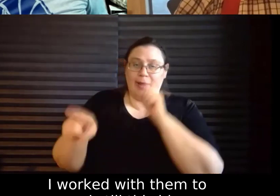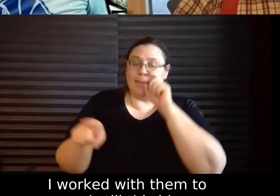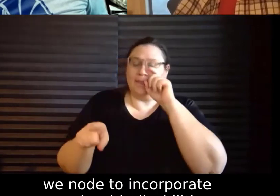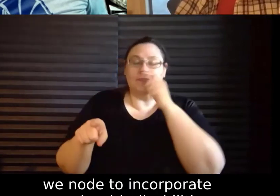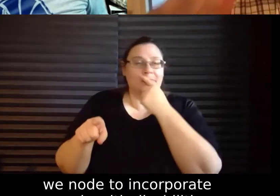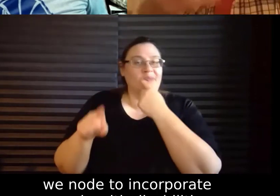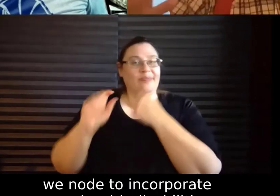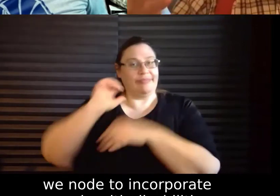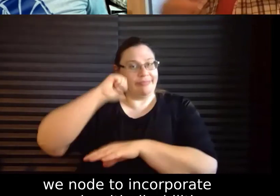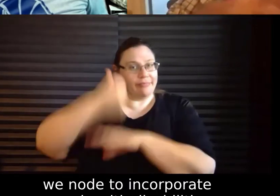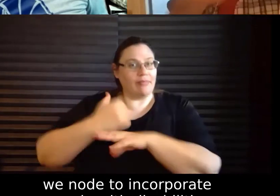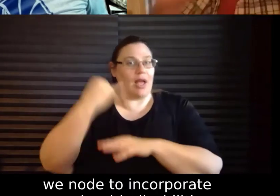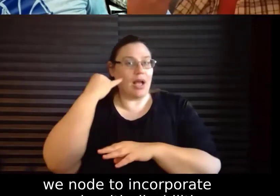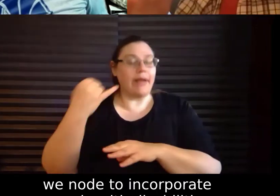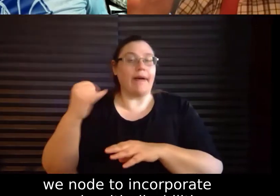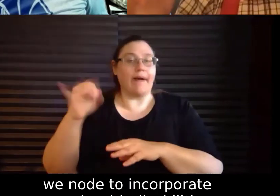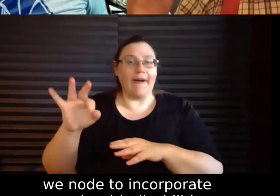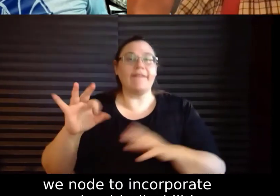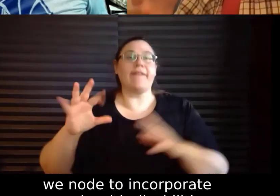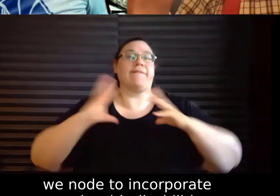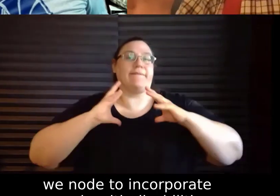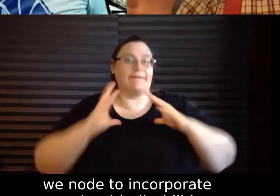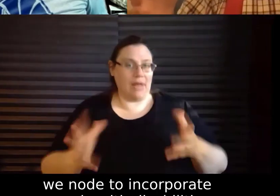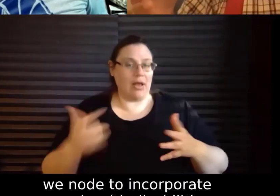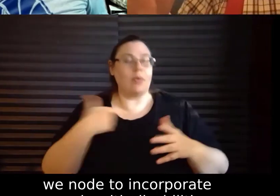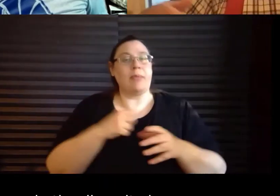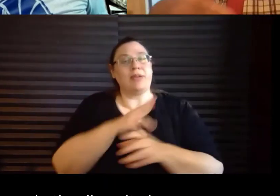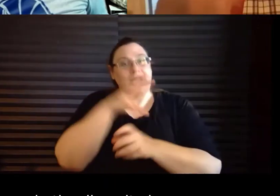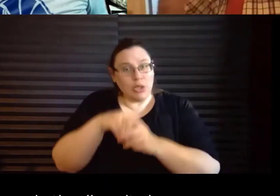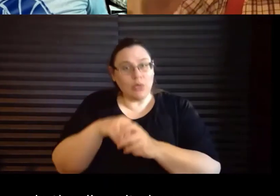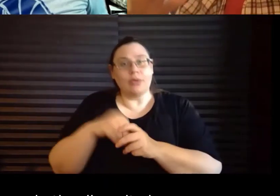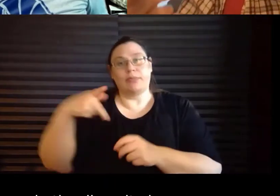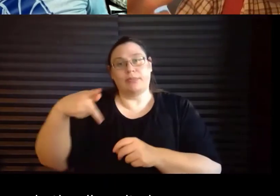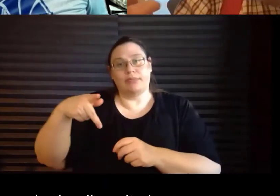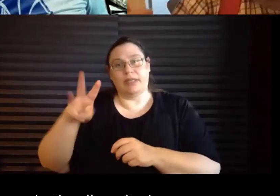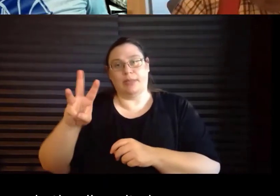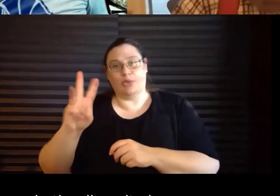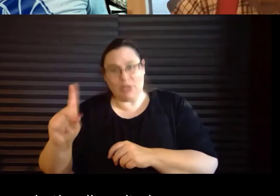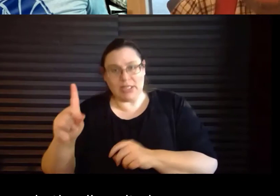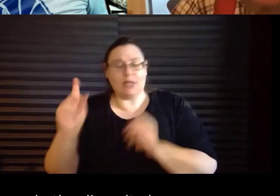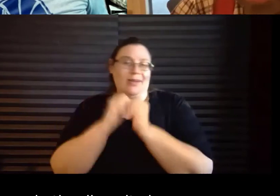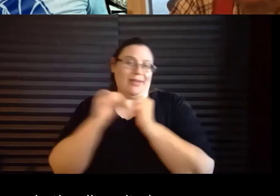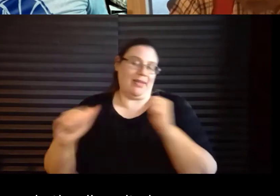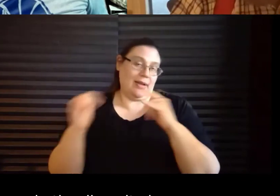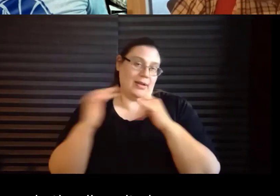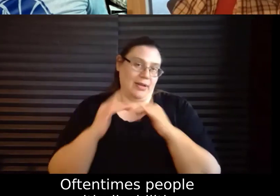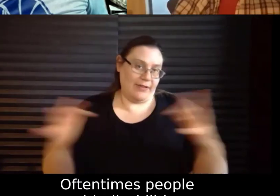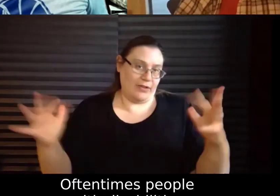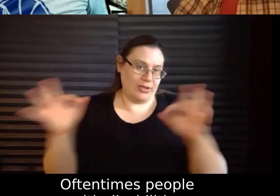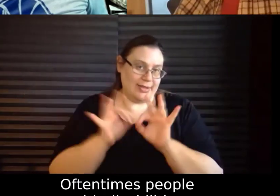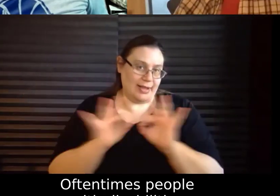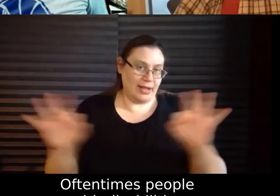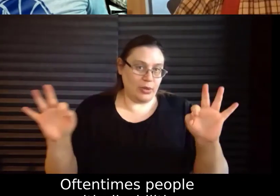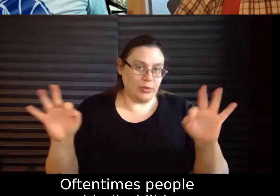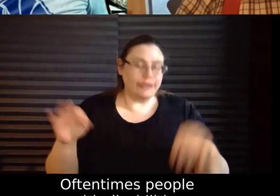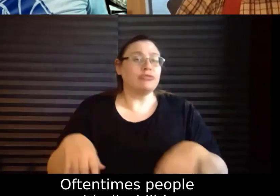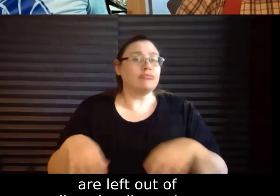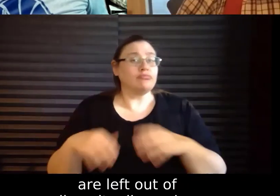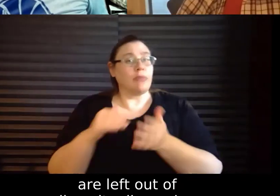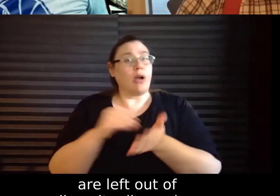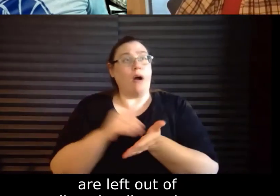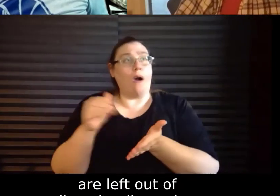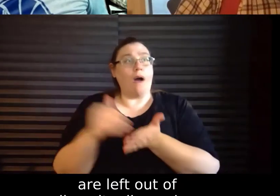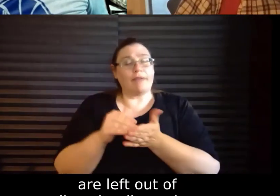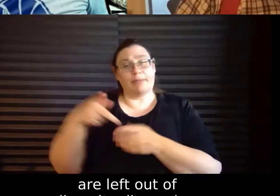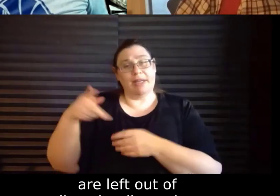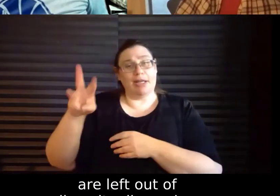this idea that, okay, we need to incorporate people with disabilities in the diversity language, which oftentimes people with disabilities are